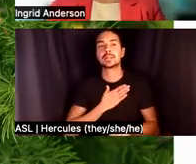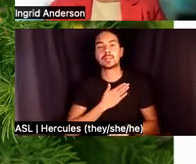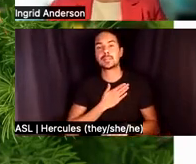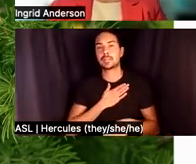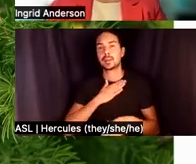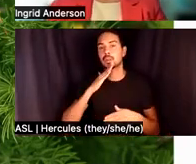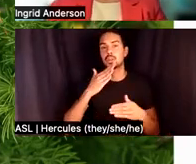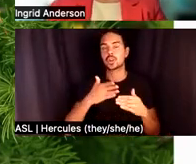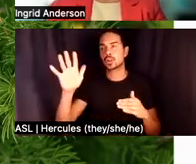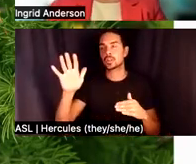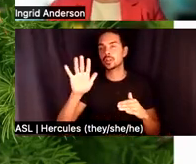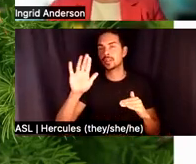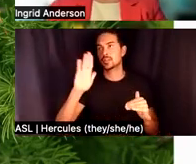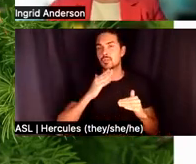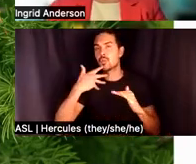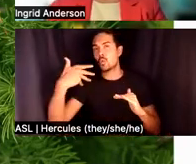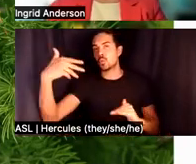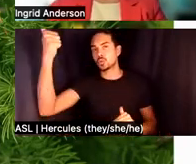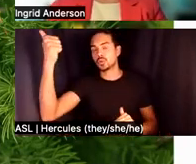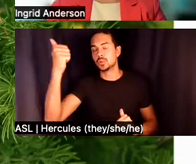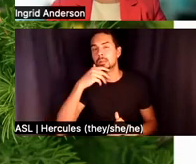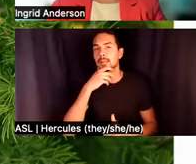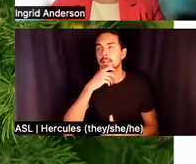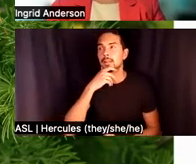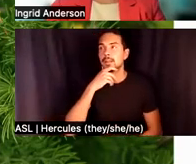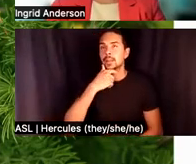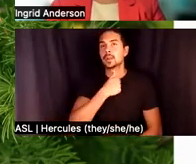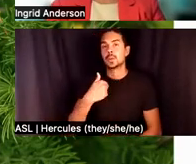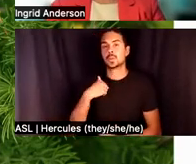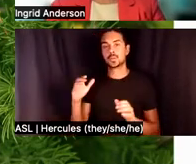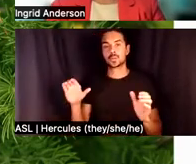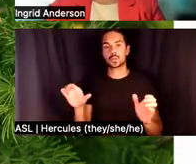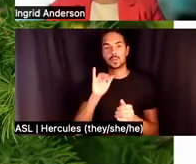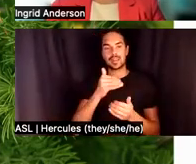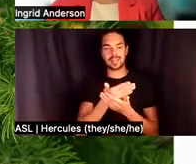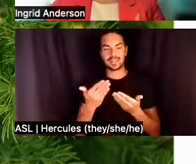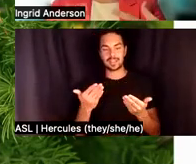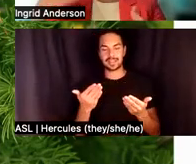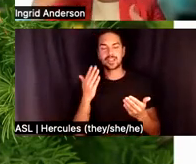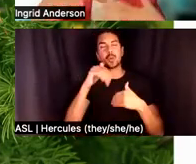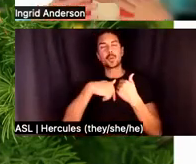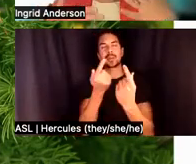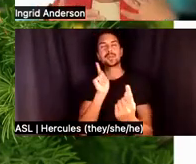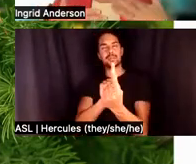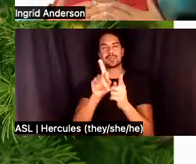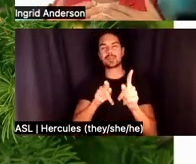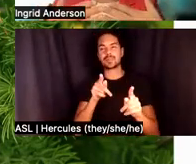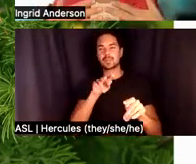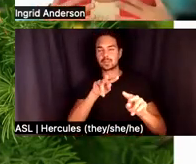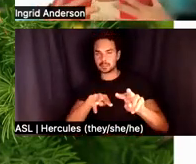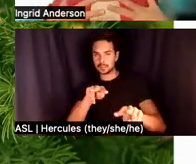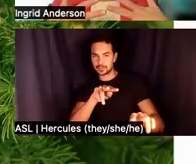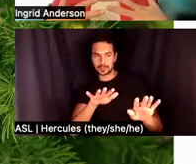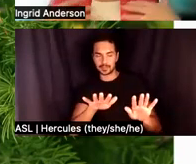And, we're just kind of doing that thing that we do when we meet people, which is kind of placing each other